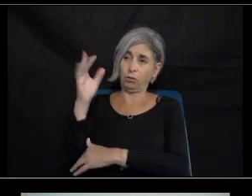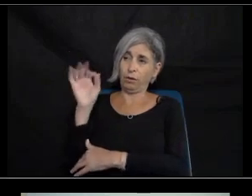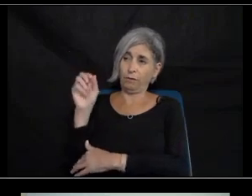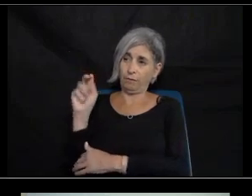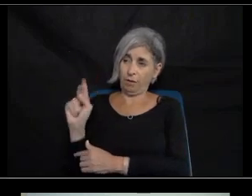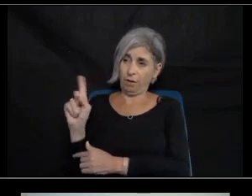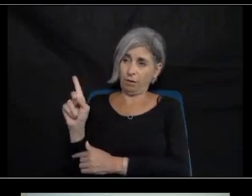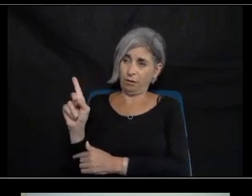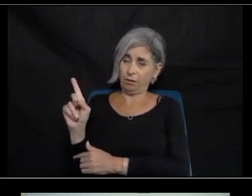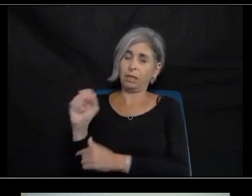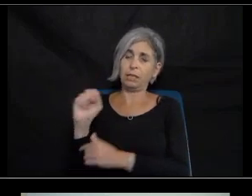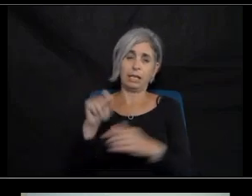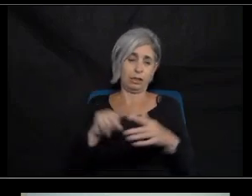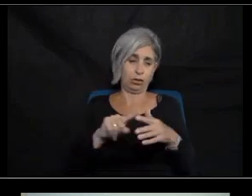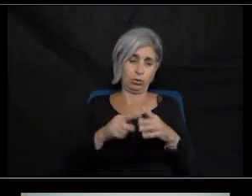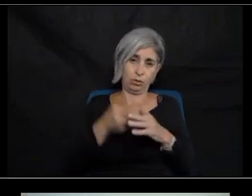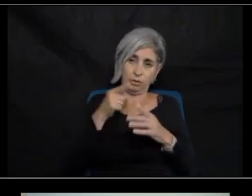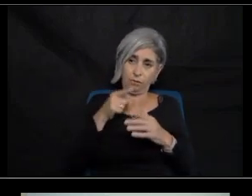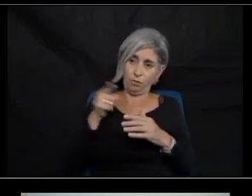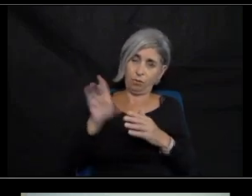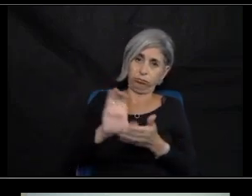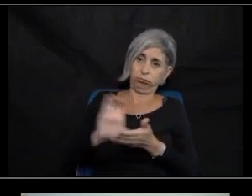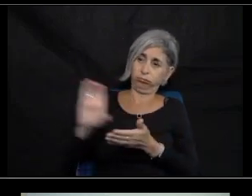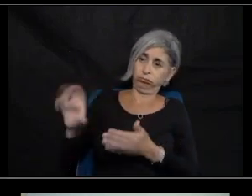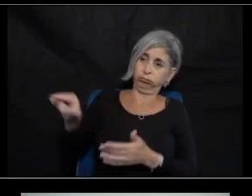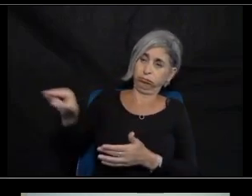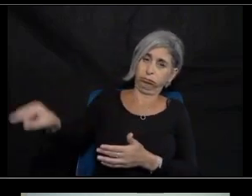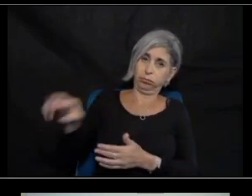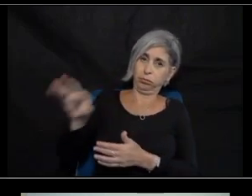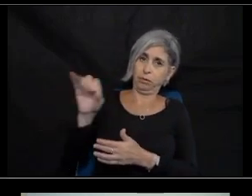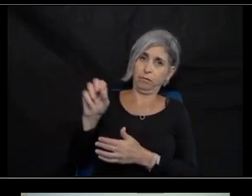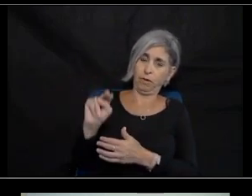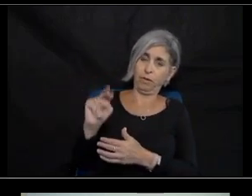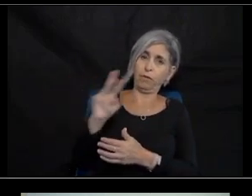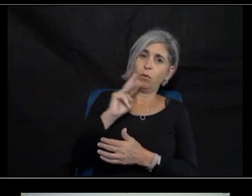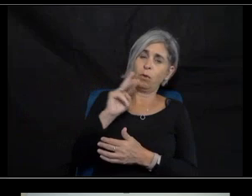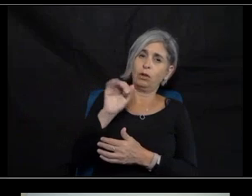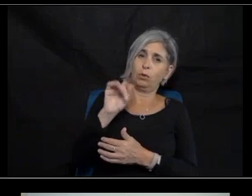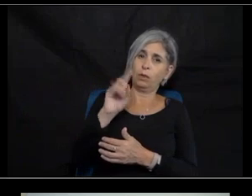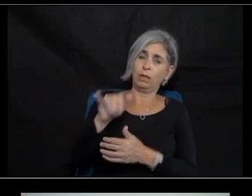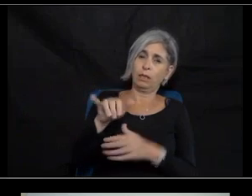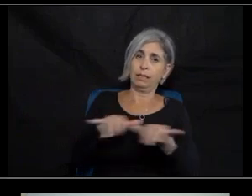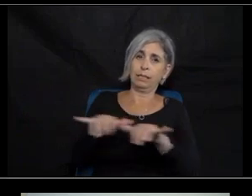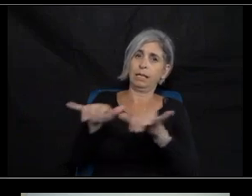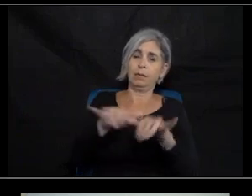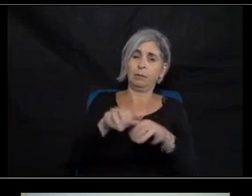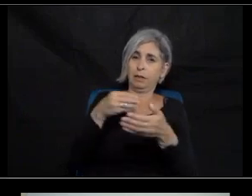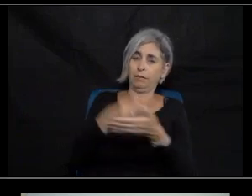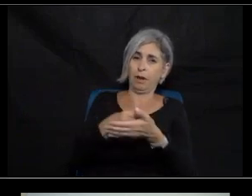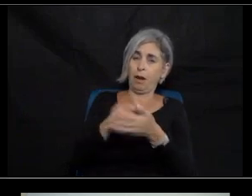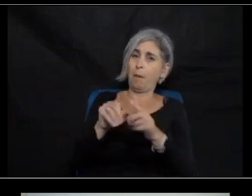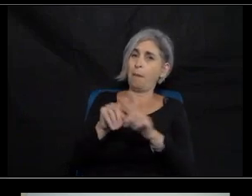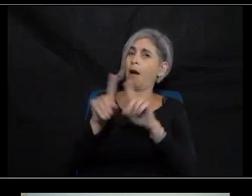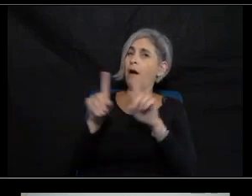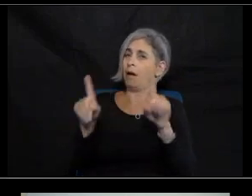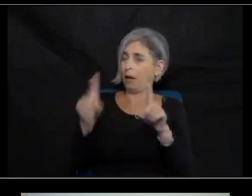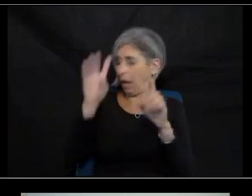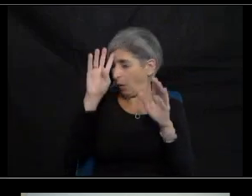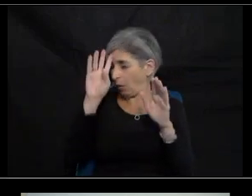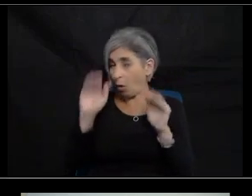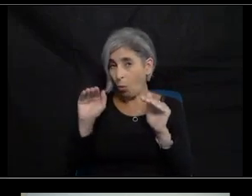Initially, it would be direct towards the tree fund as part of the Water Utility Sustainability Fund. Okay. However, I would